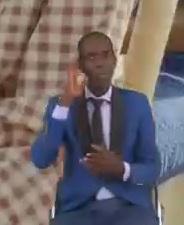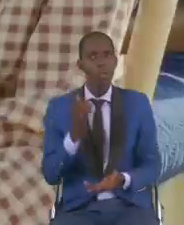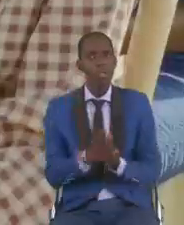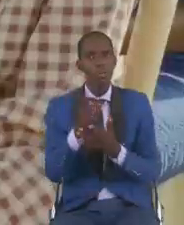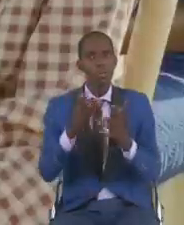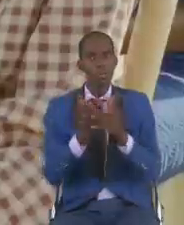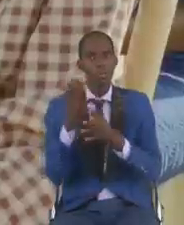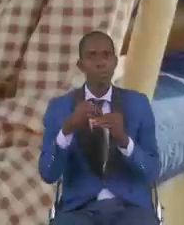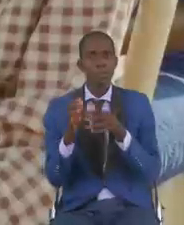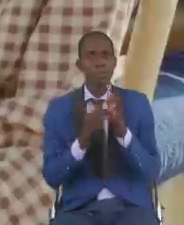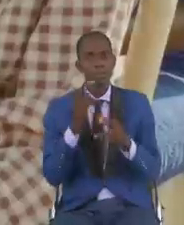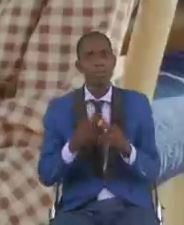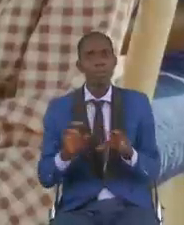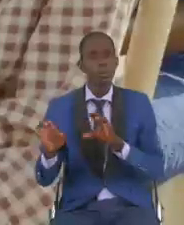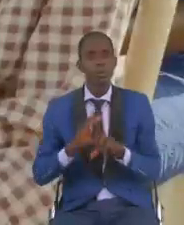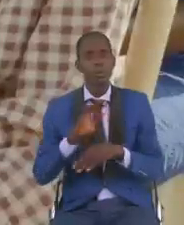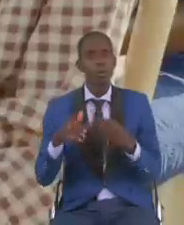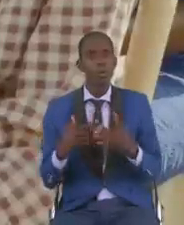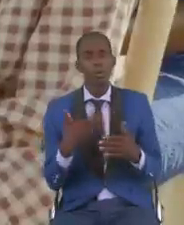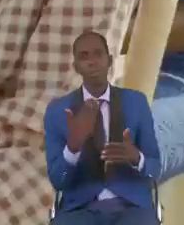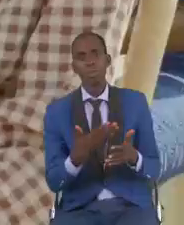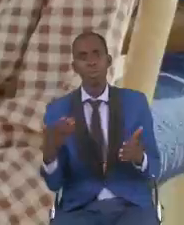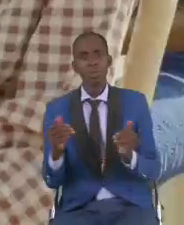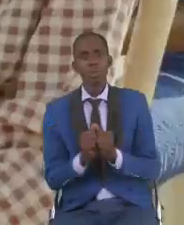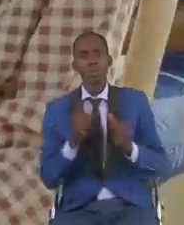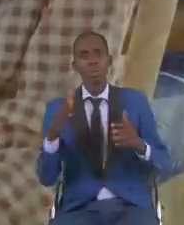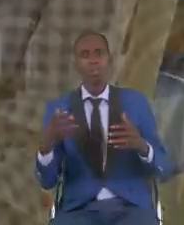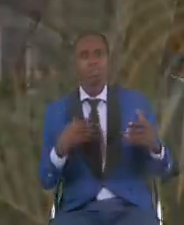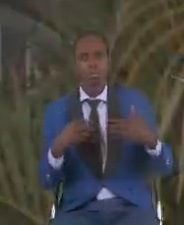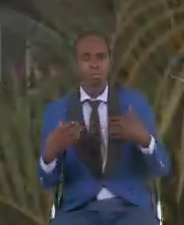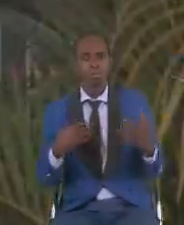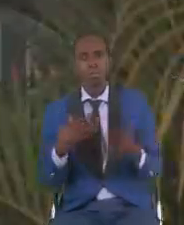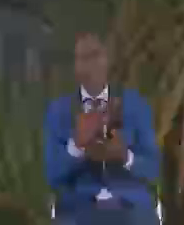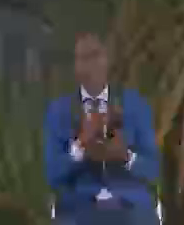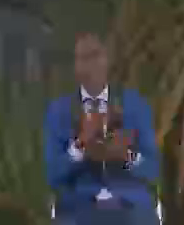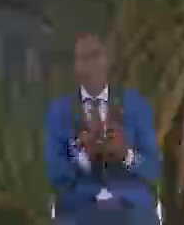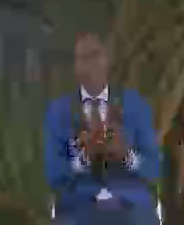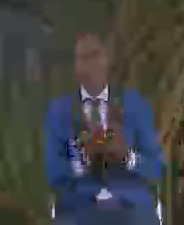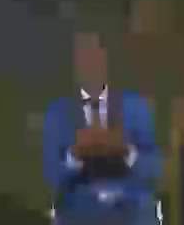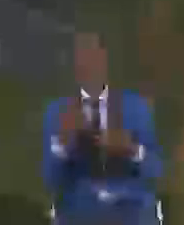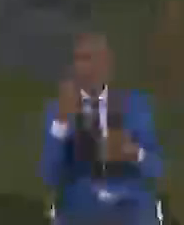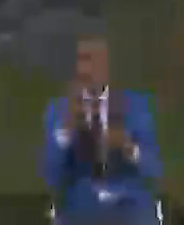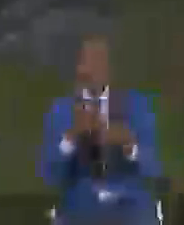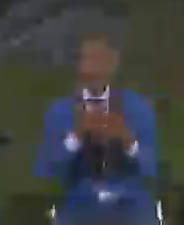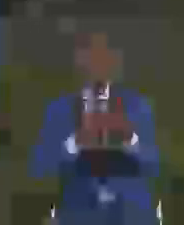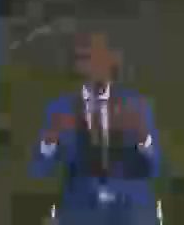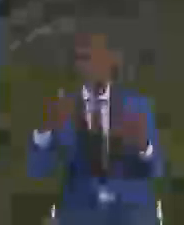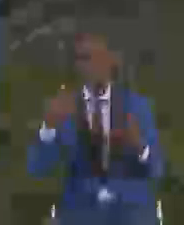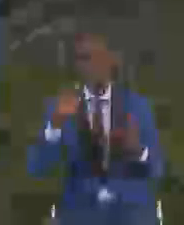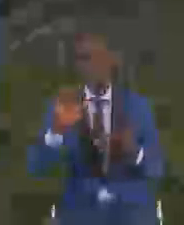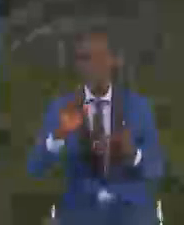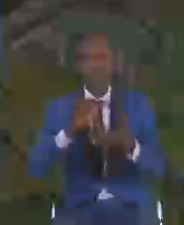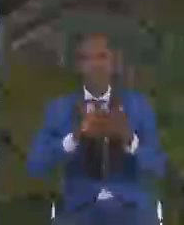through. Do all things without murmurings and disputings. Look at verse 15. In verse